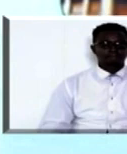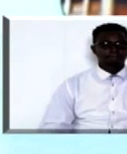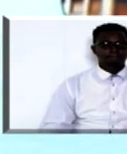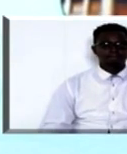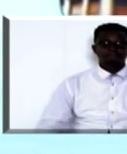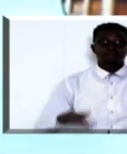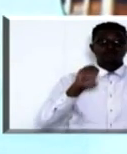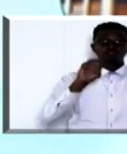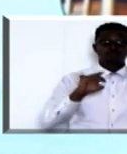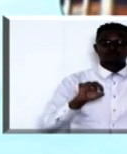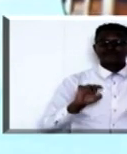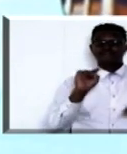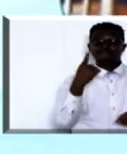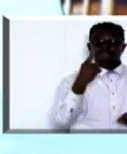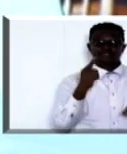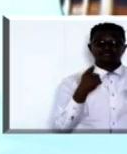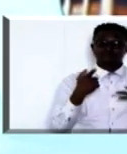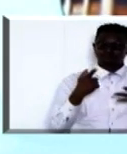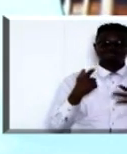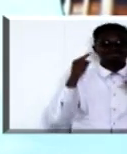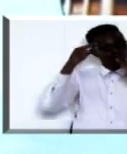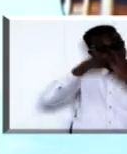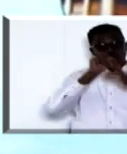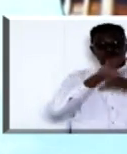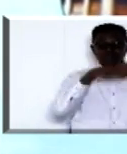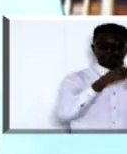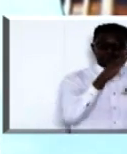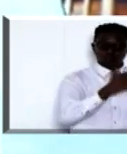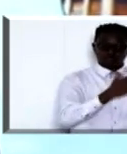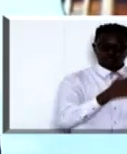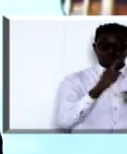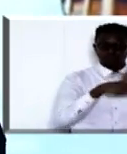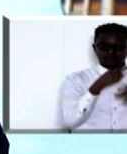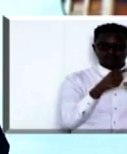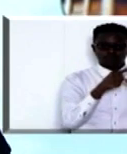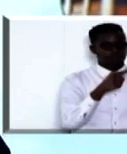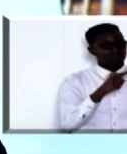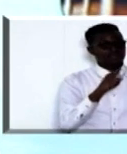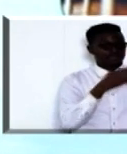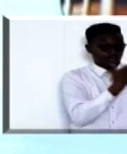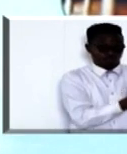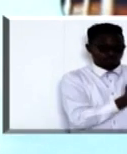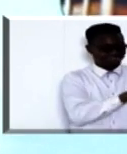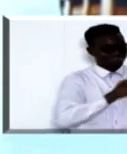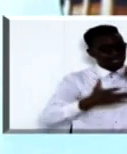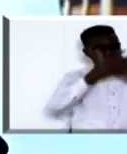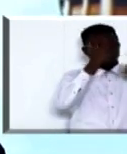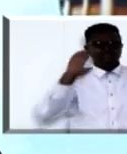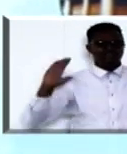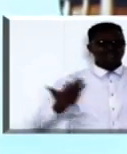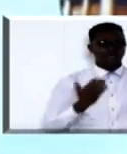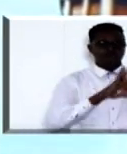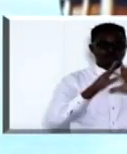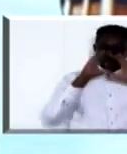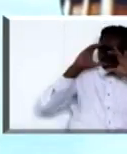So our number one goal is about jobs with regard to the economy. We will achieve this goal by focusing on what